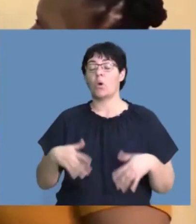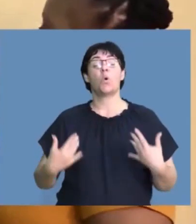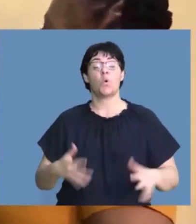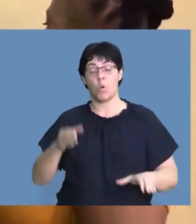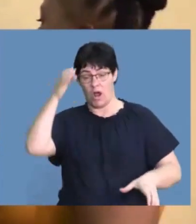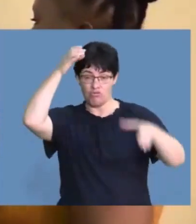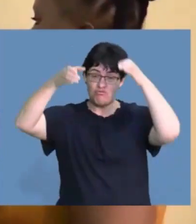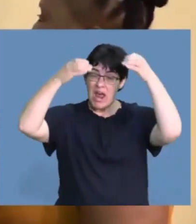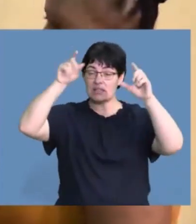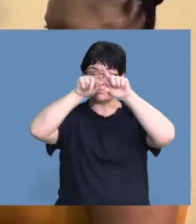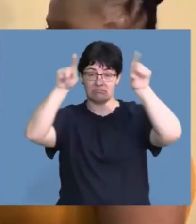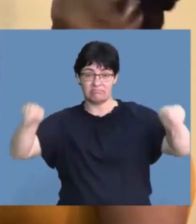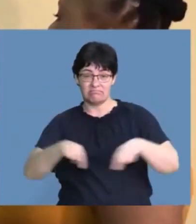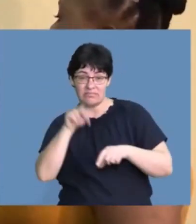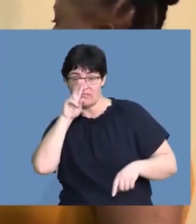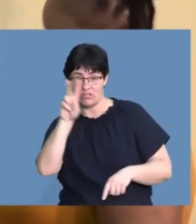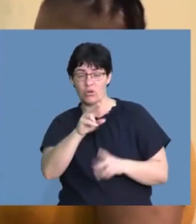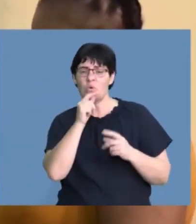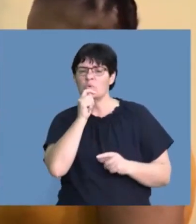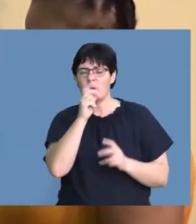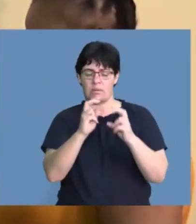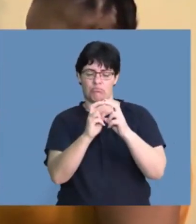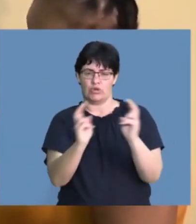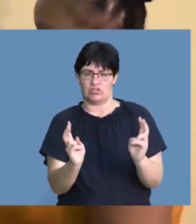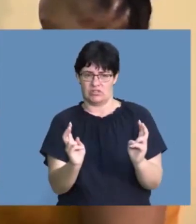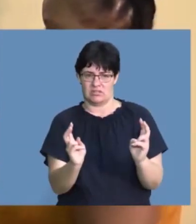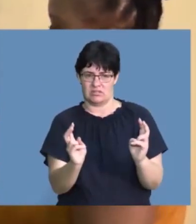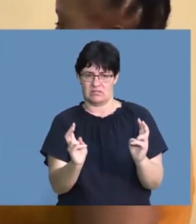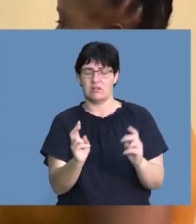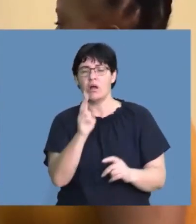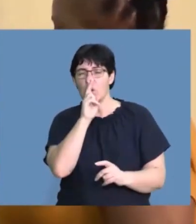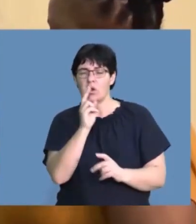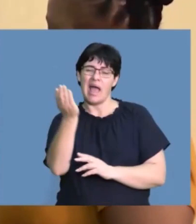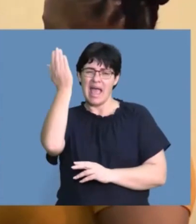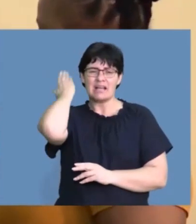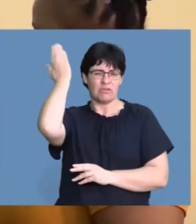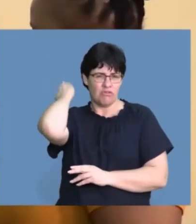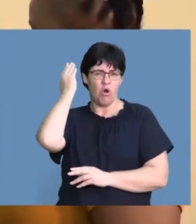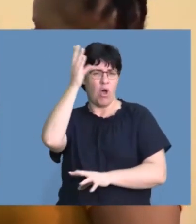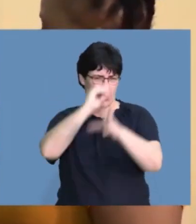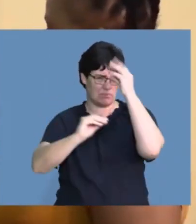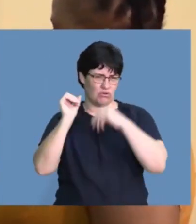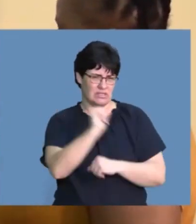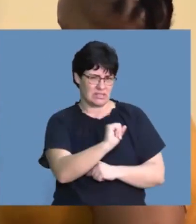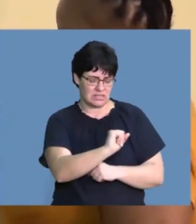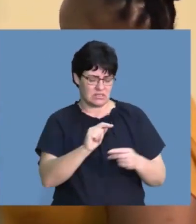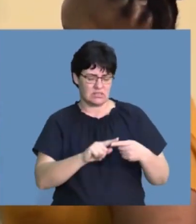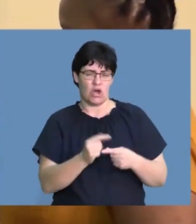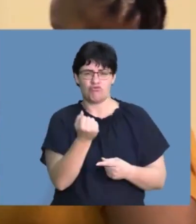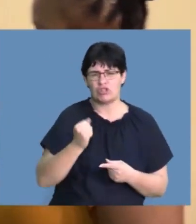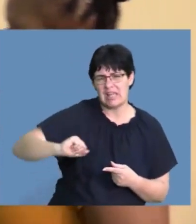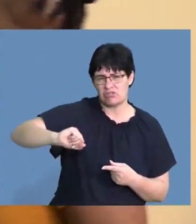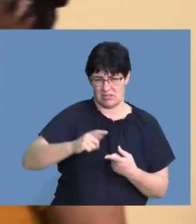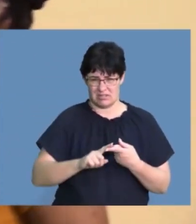a very creative vision board using a bridge. Looking at the past experiences,